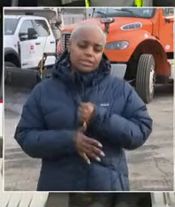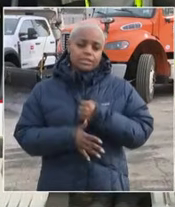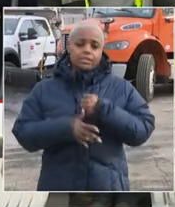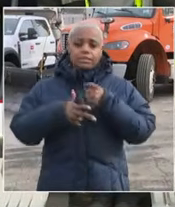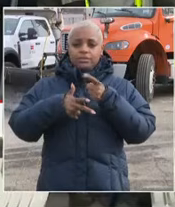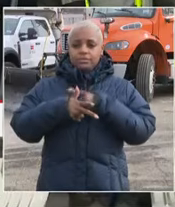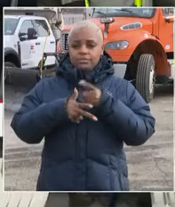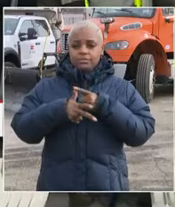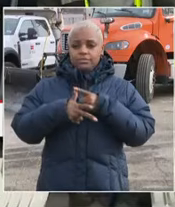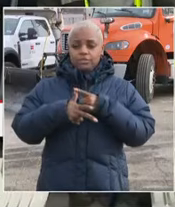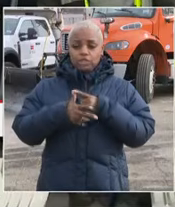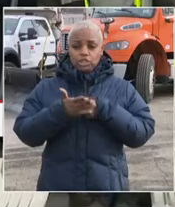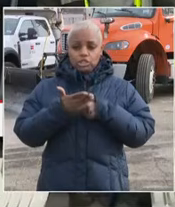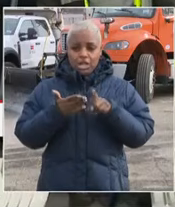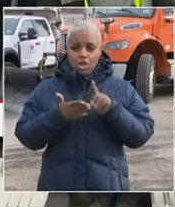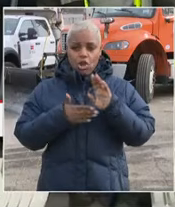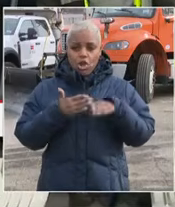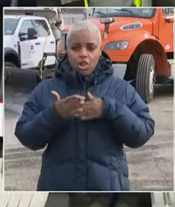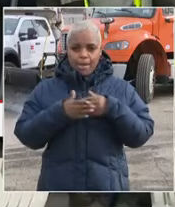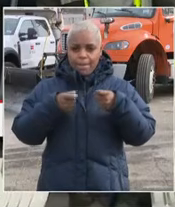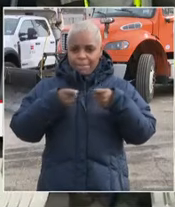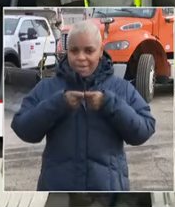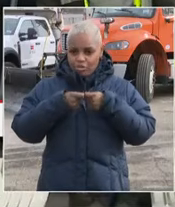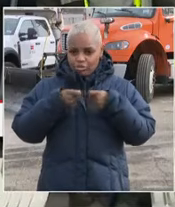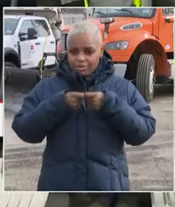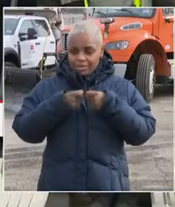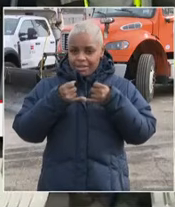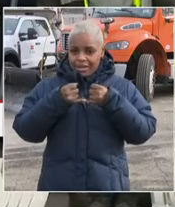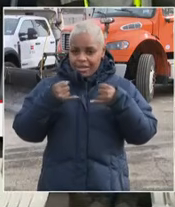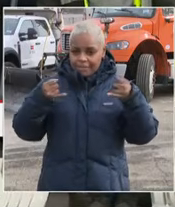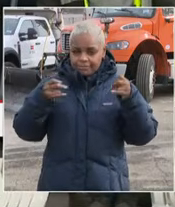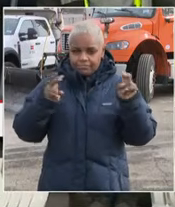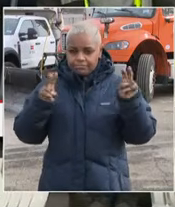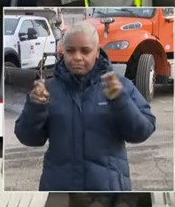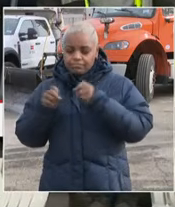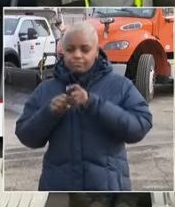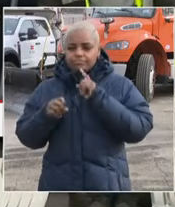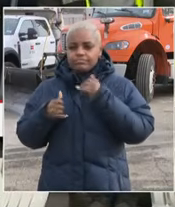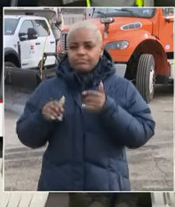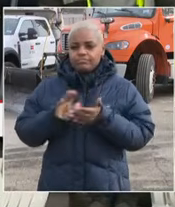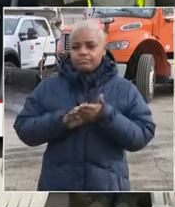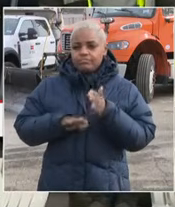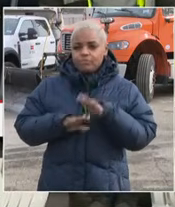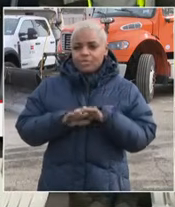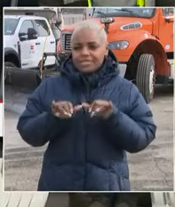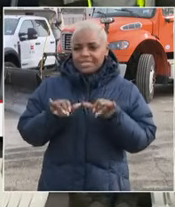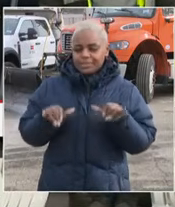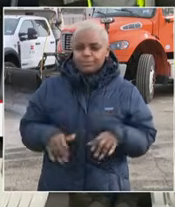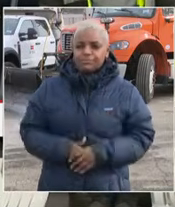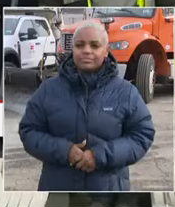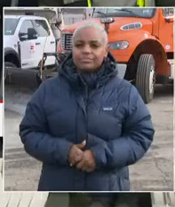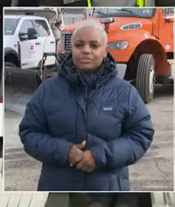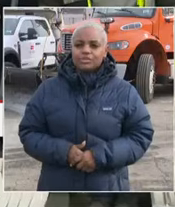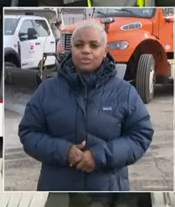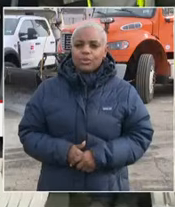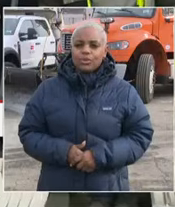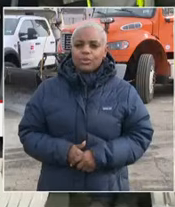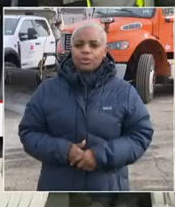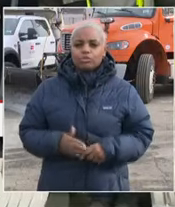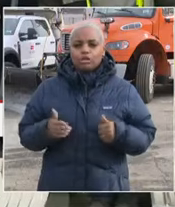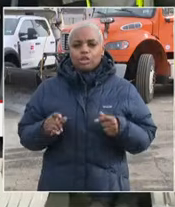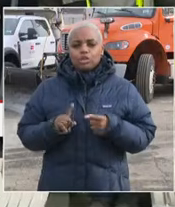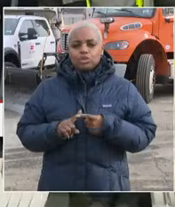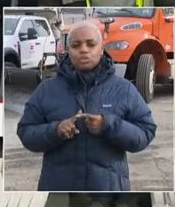power lines on system, in configuration, and do everything we can to prevent those outages with the